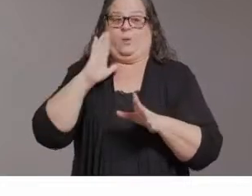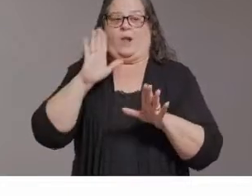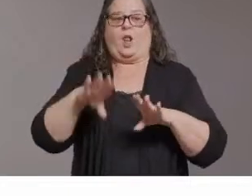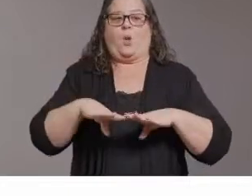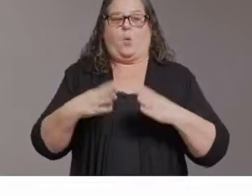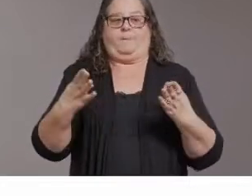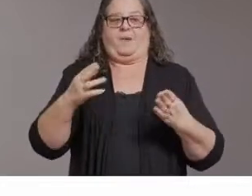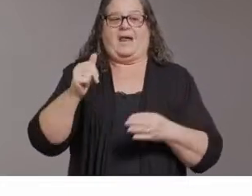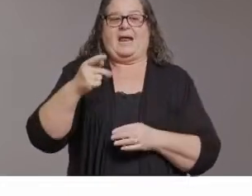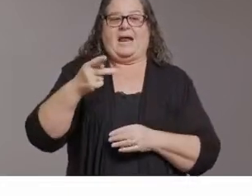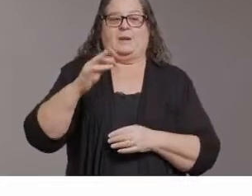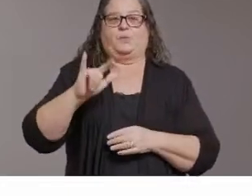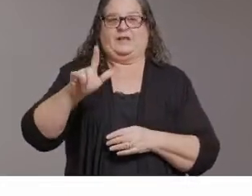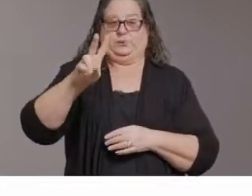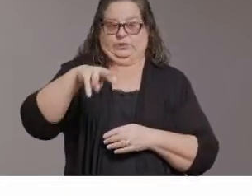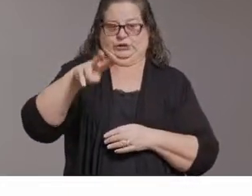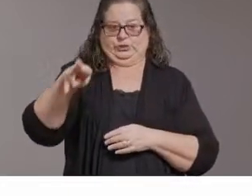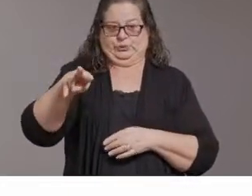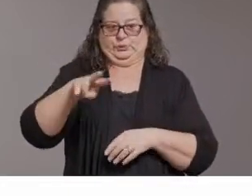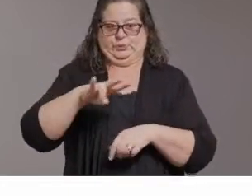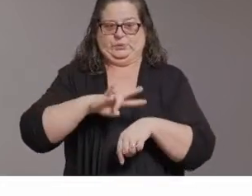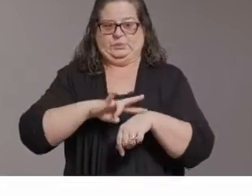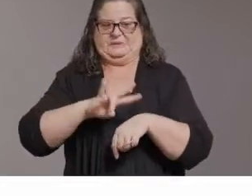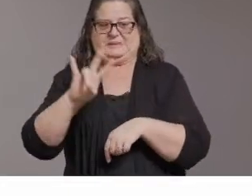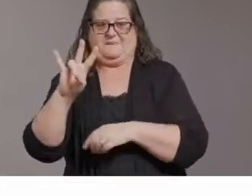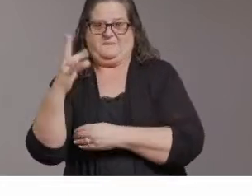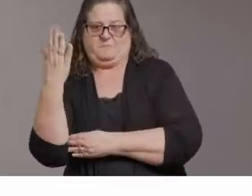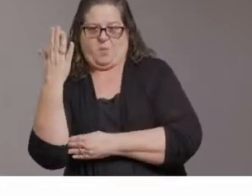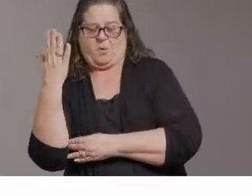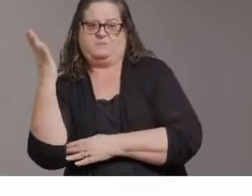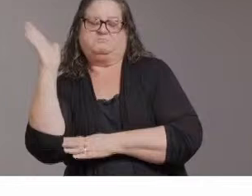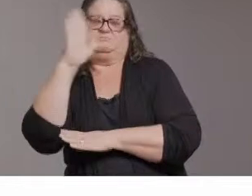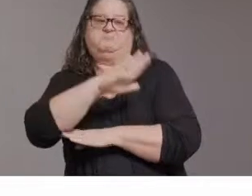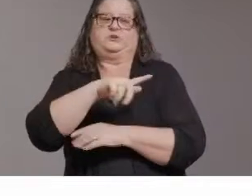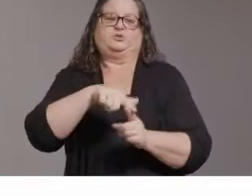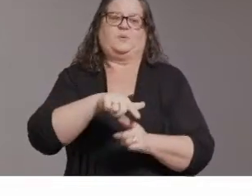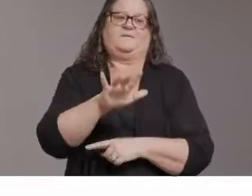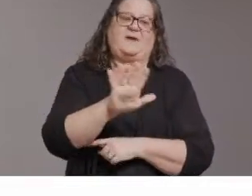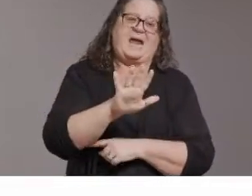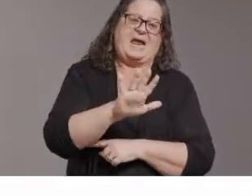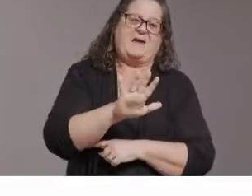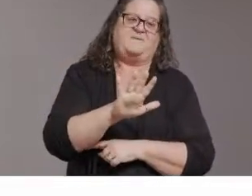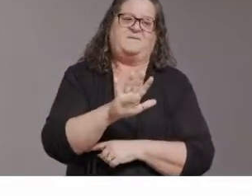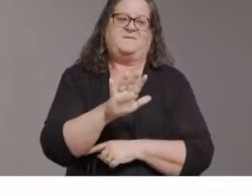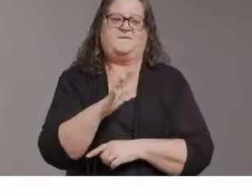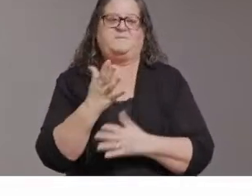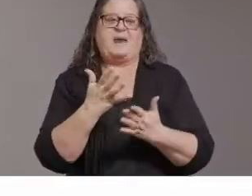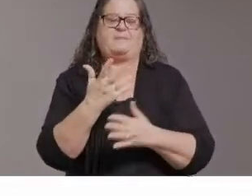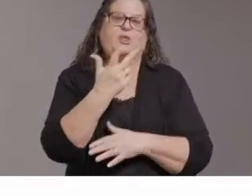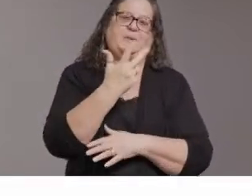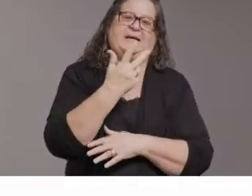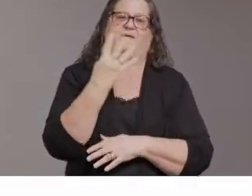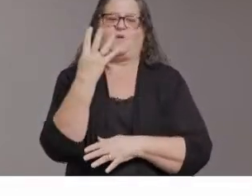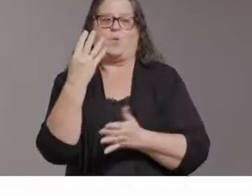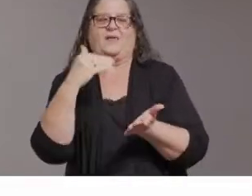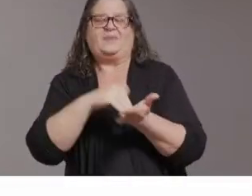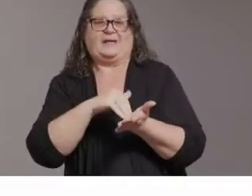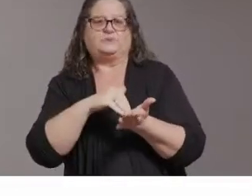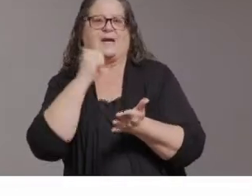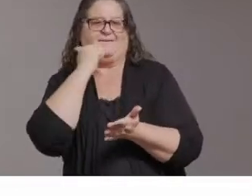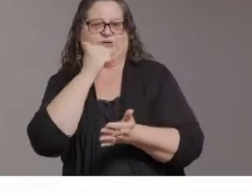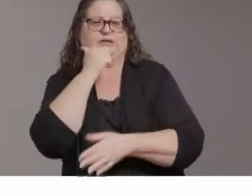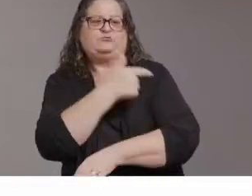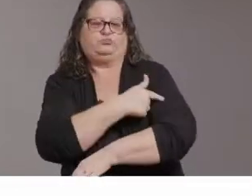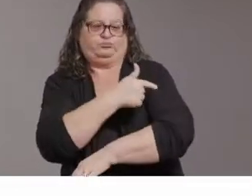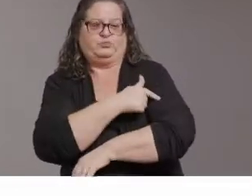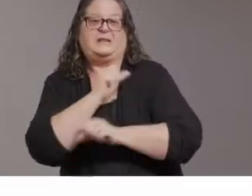from 7 a.m. to 5 p.m. It'll offer an additional 3,000 to 4,000 appointments per day, again with the ability to scale up. This